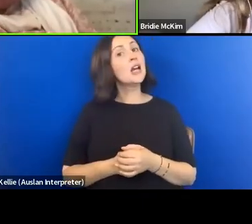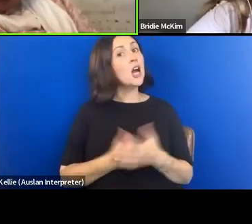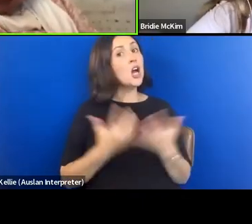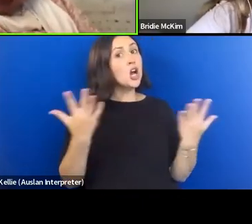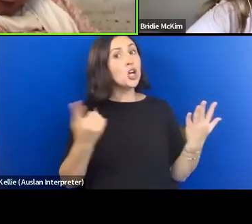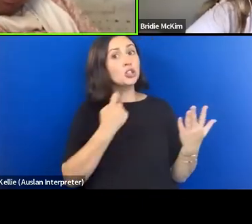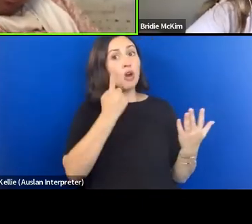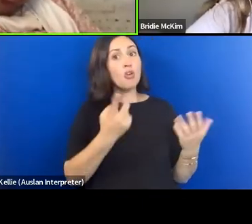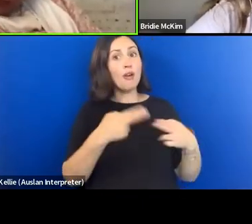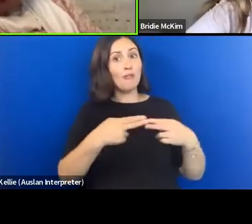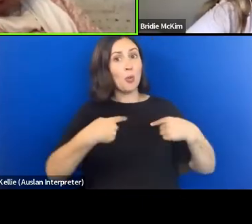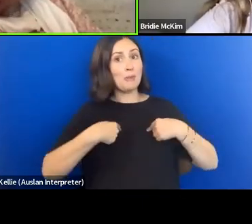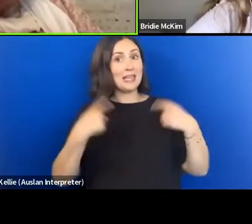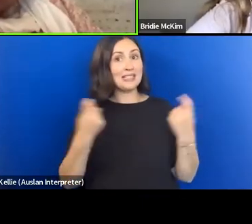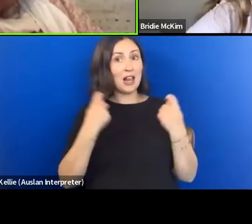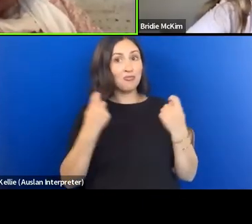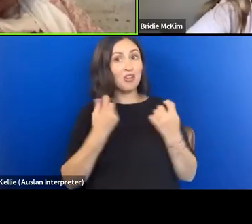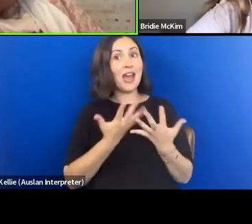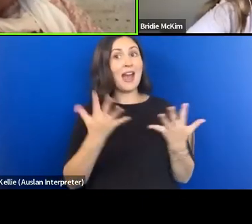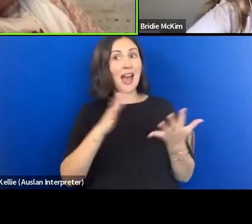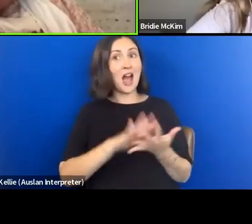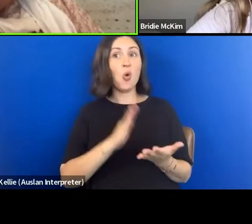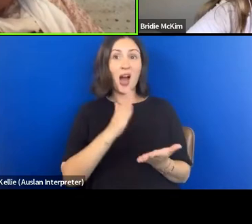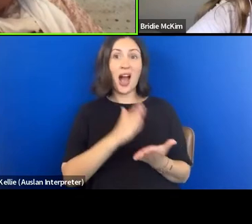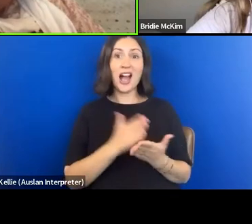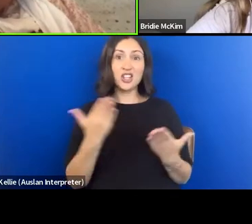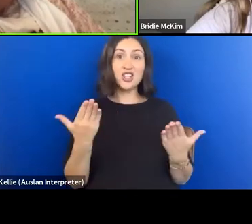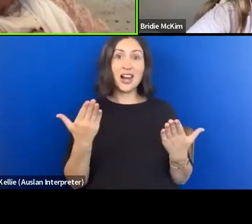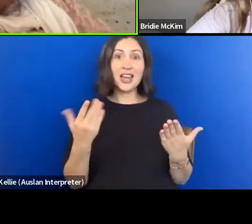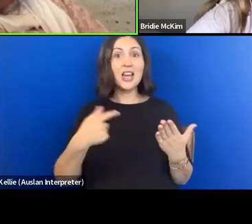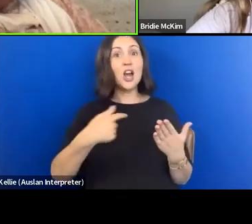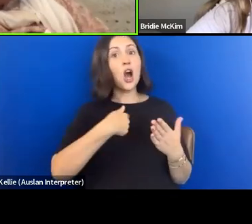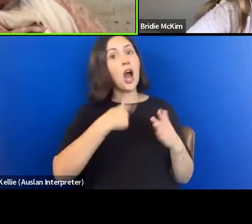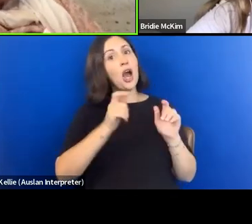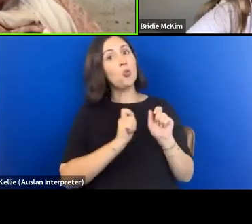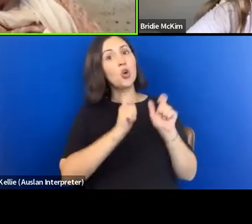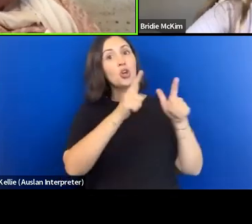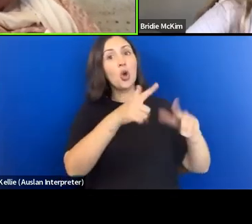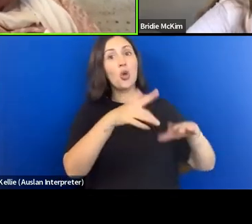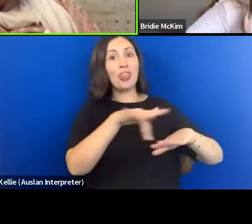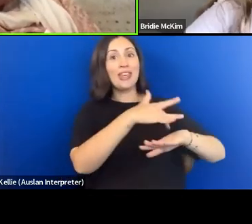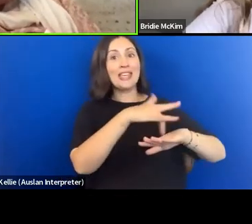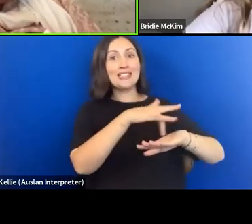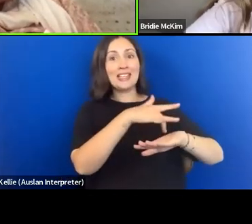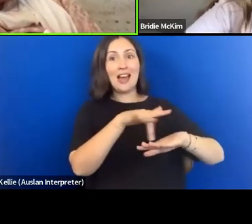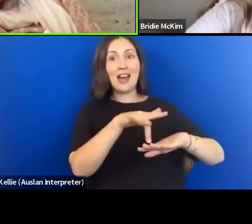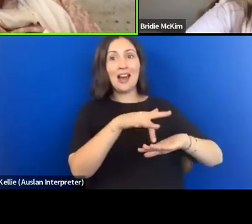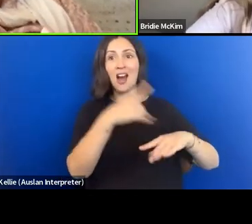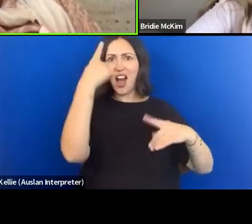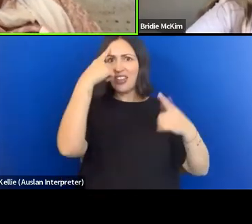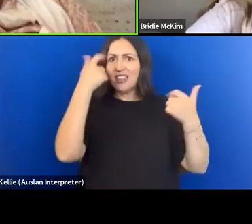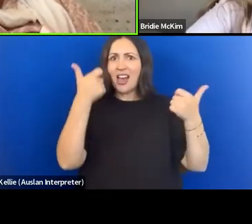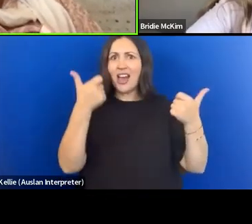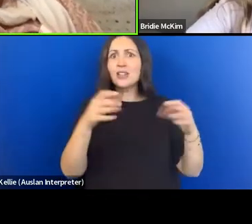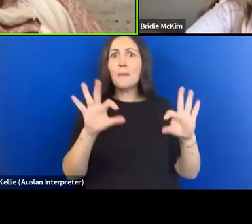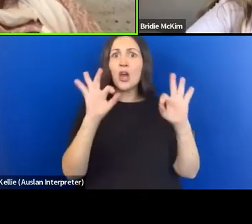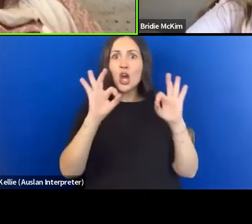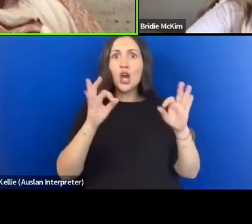Tomorrow I will actually be going to the theatre, which I think is a good way